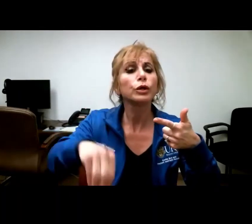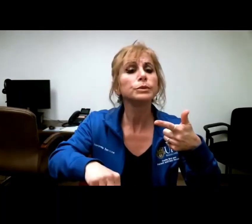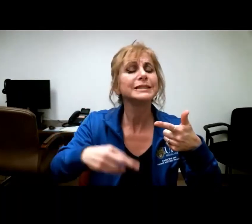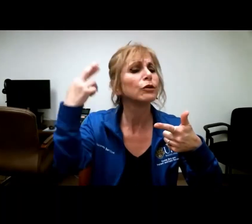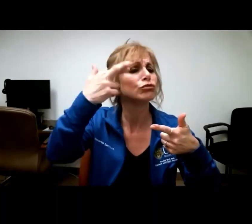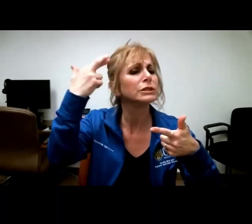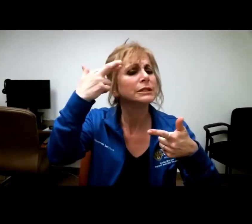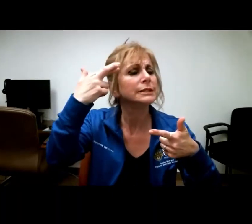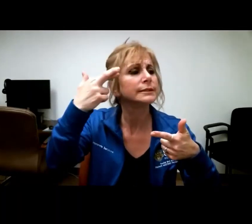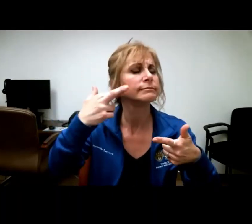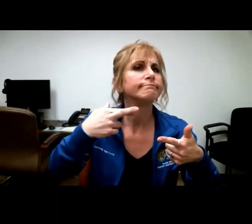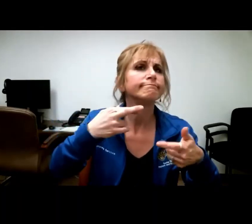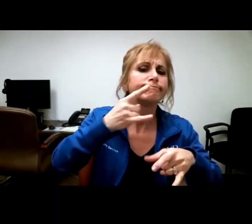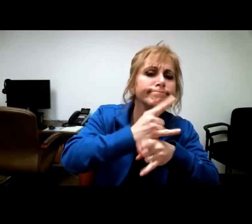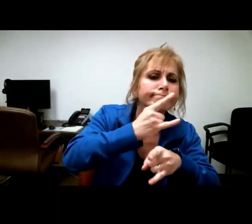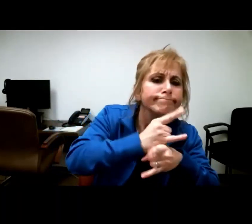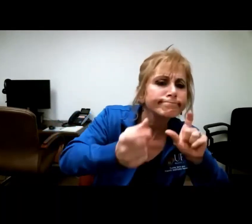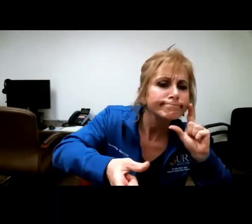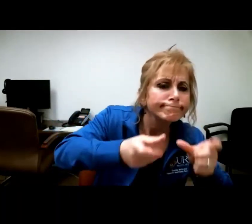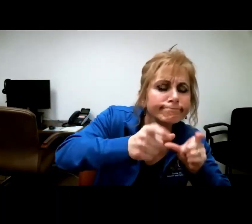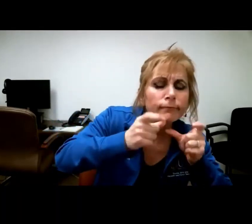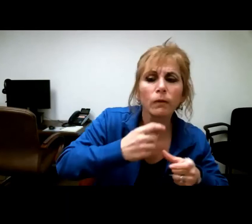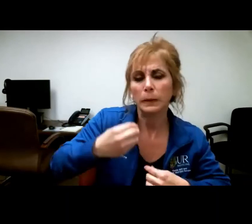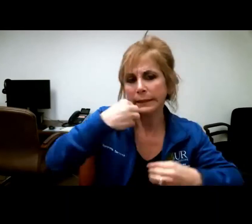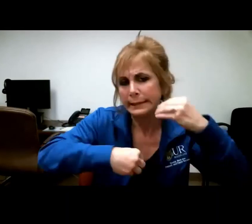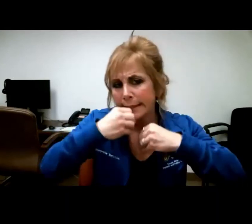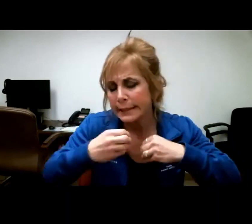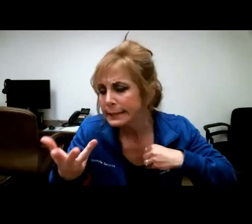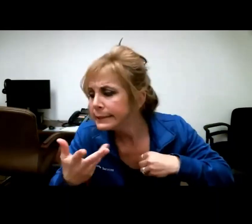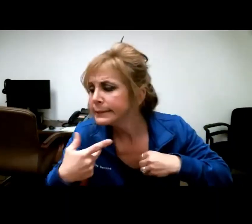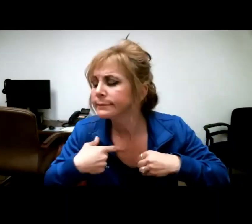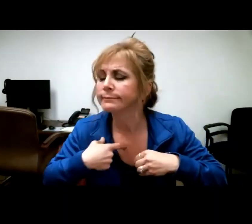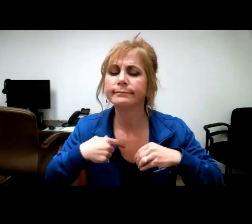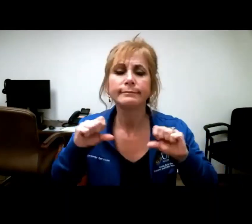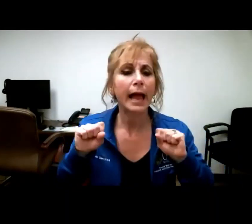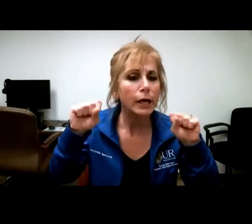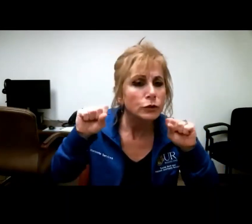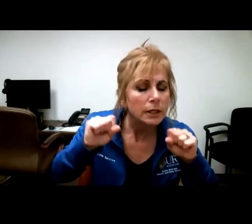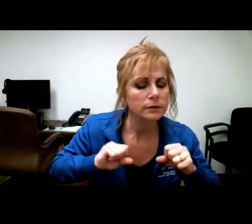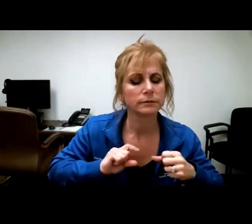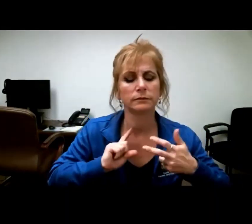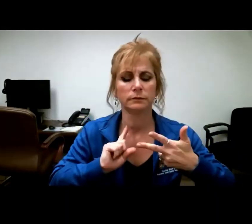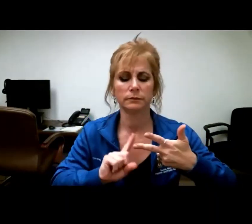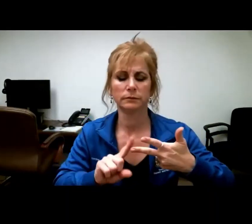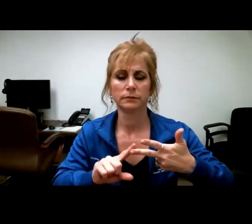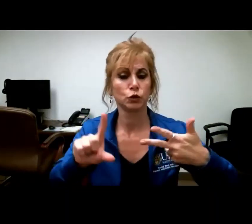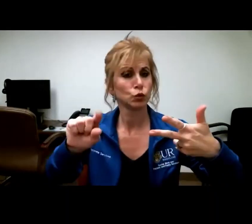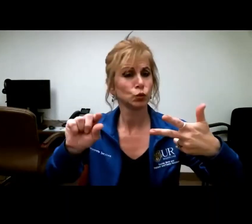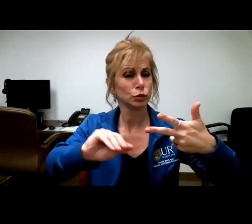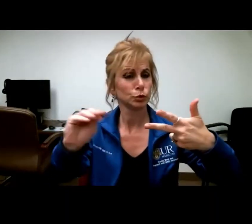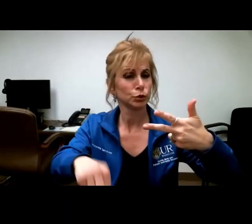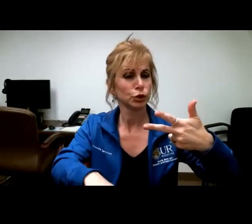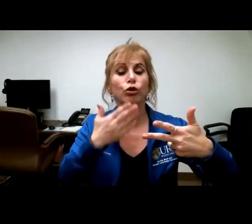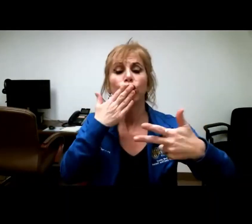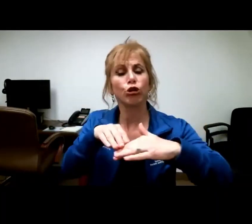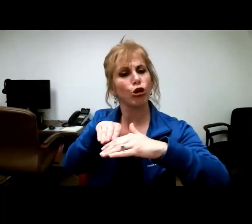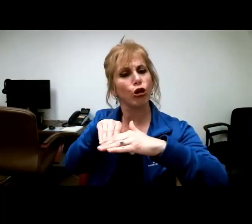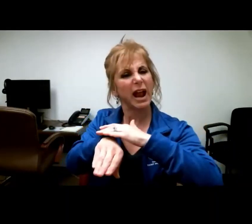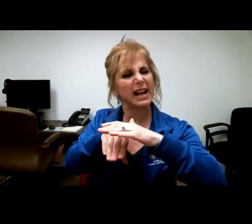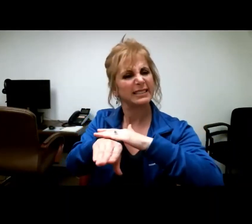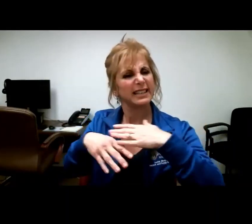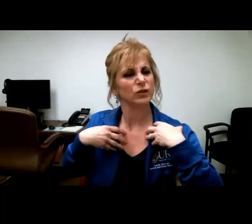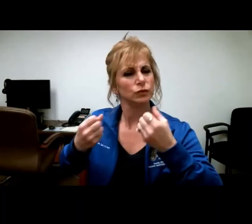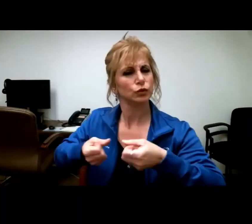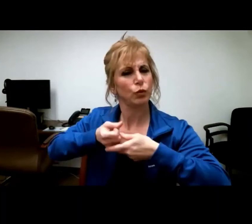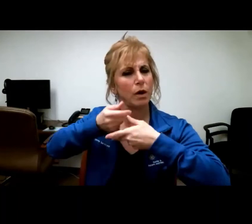diet, and exercise, and another 20% by access to quality health care. Well, when racism